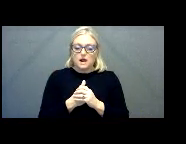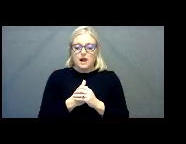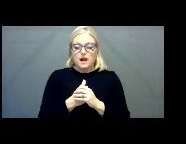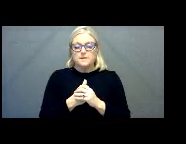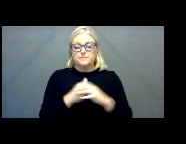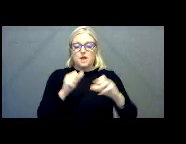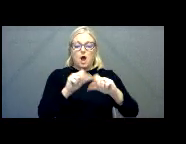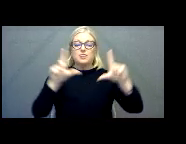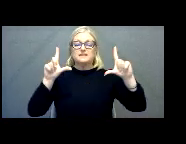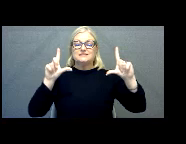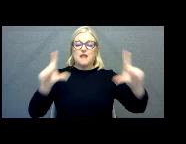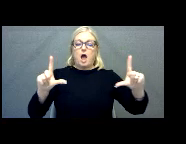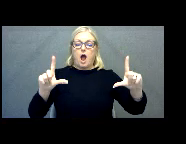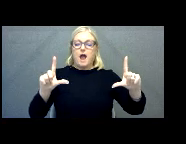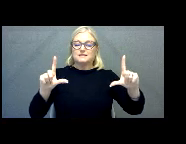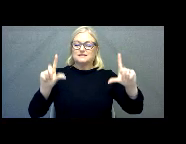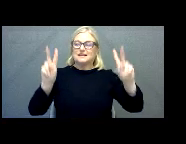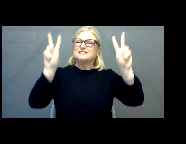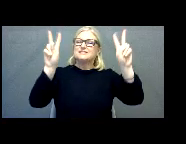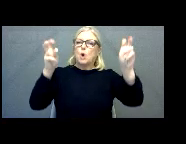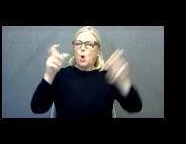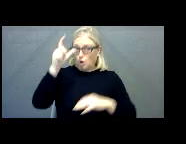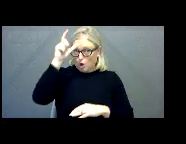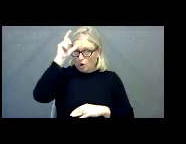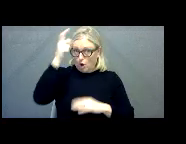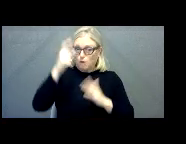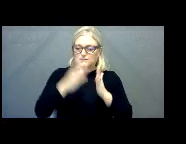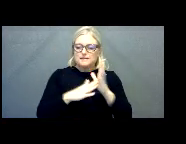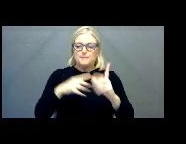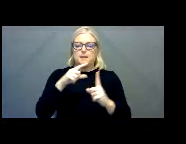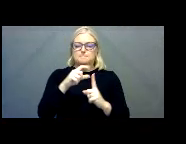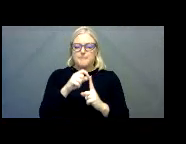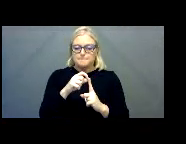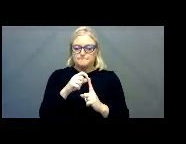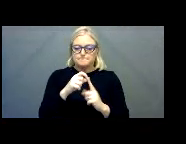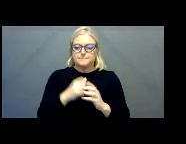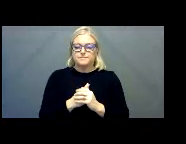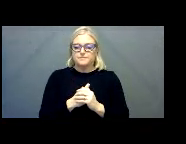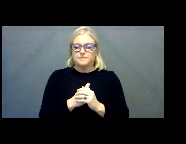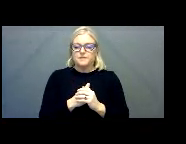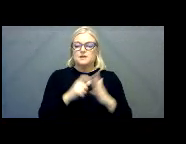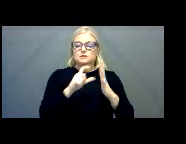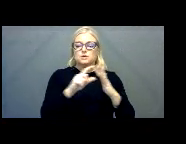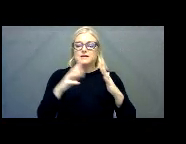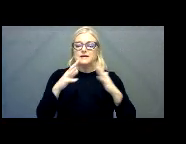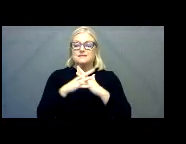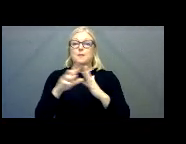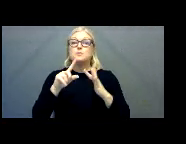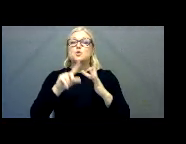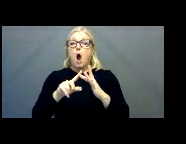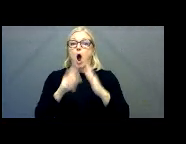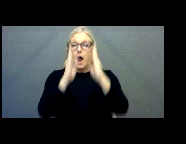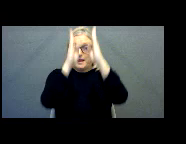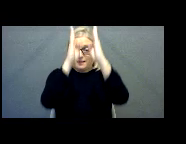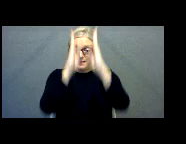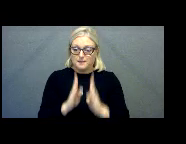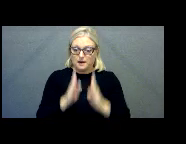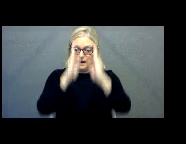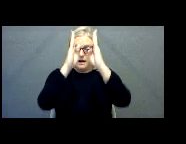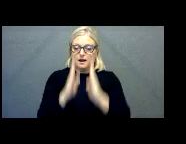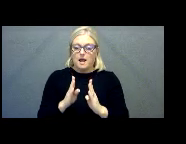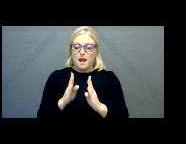concept mapping between the DWI as well as two key disability-related outcome framework,